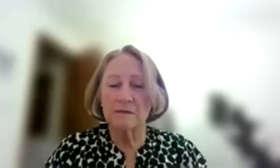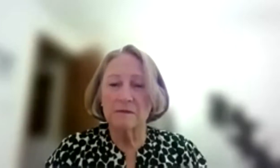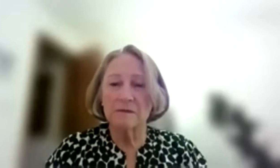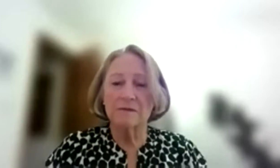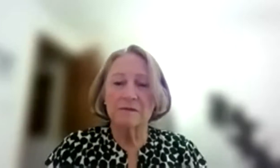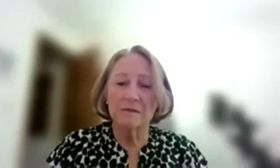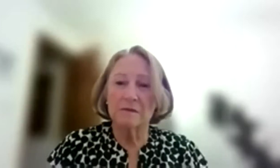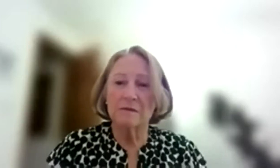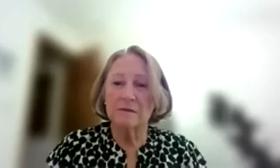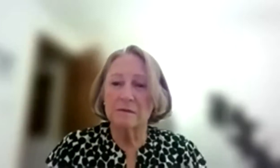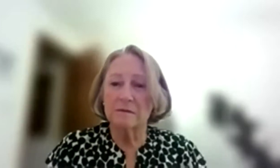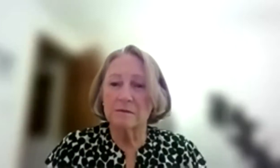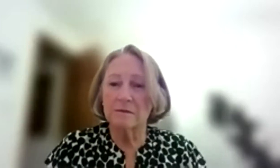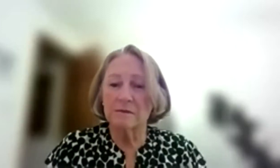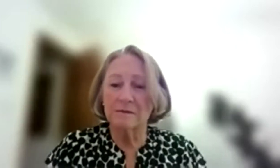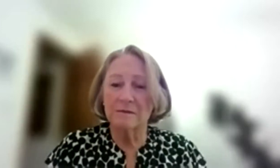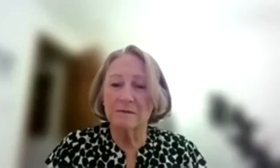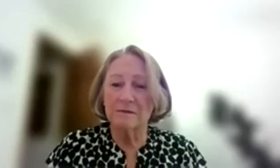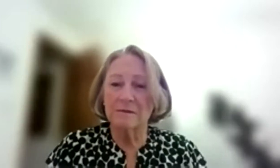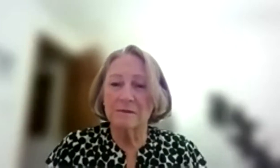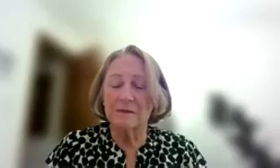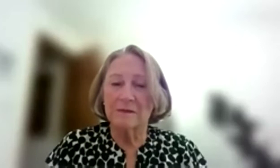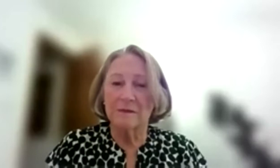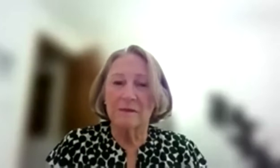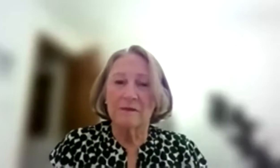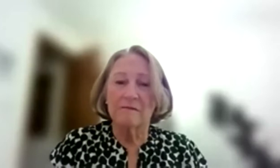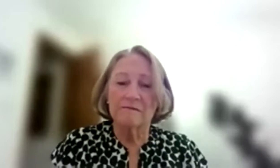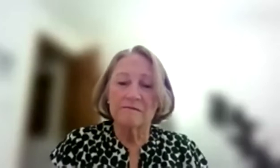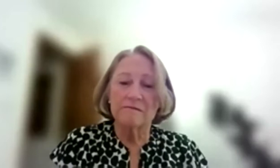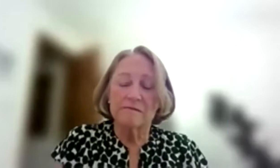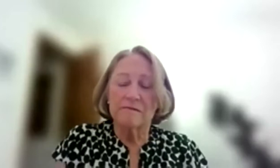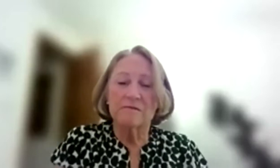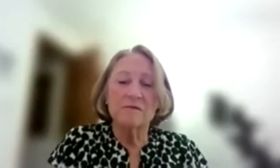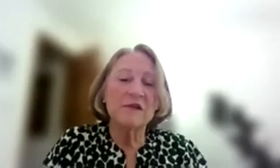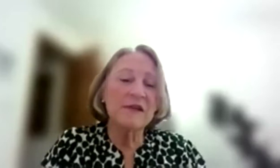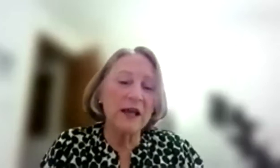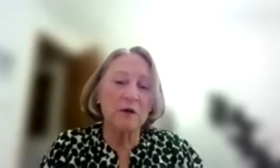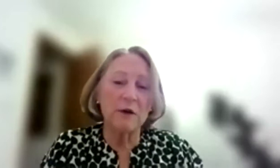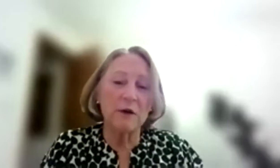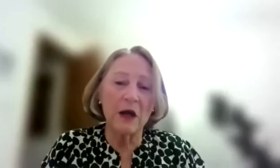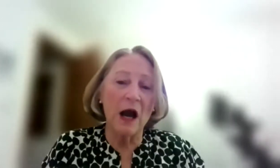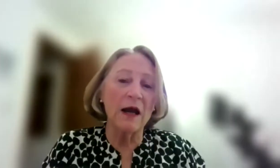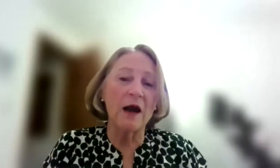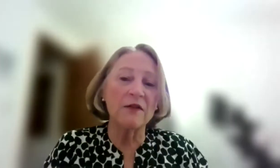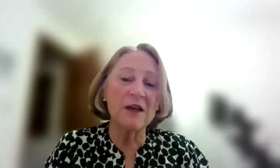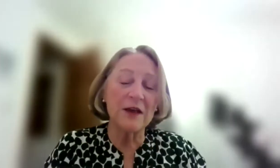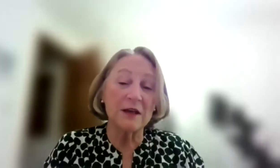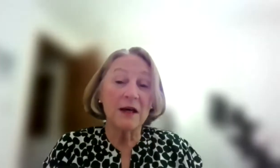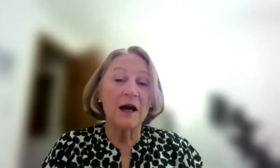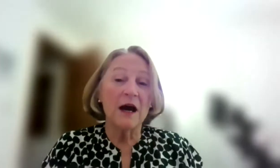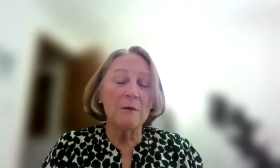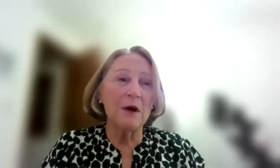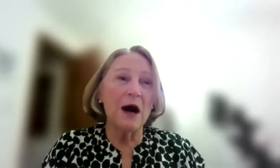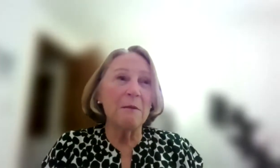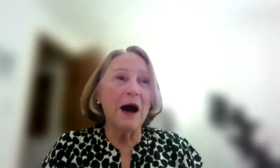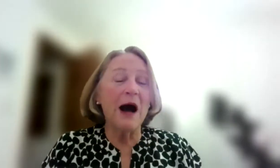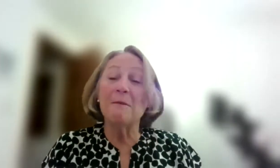experiment, and we will know more in the future how to apply it. Thank you, Hemi. I think that